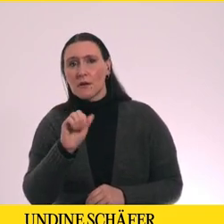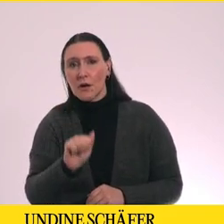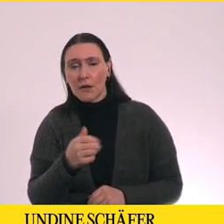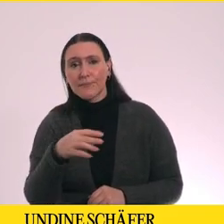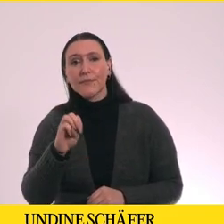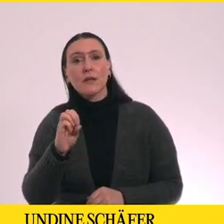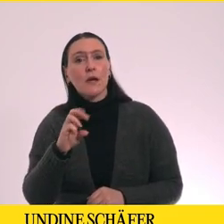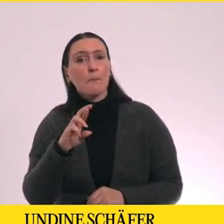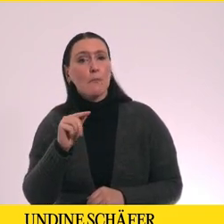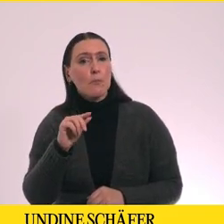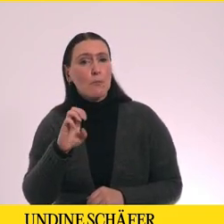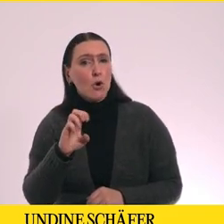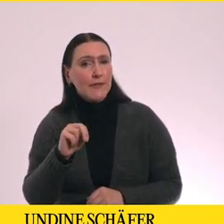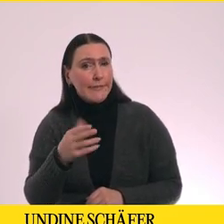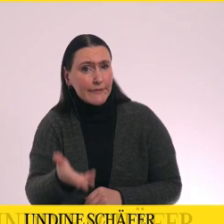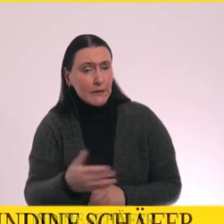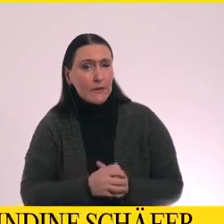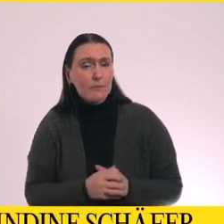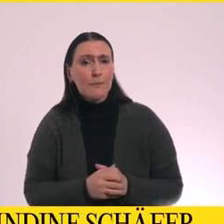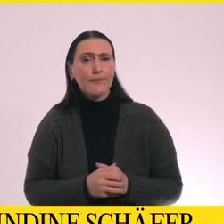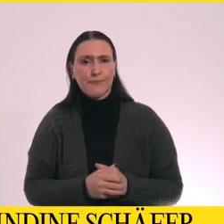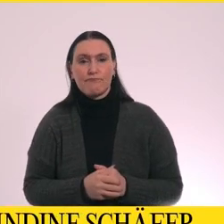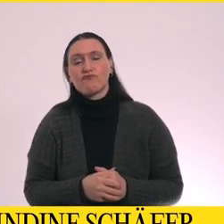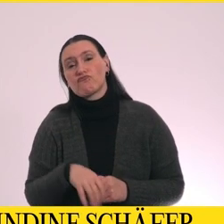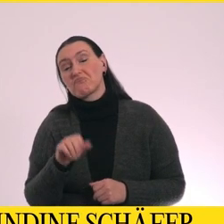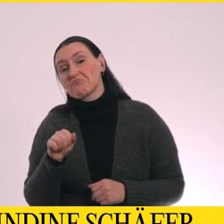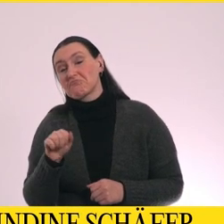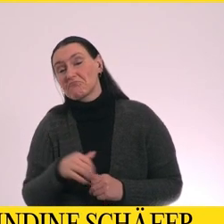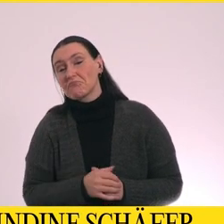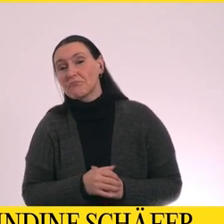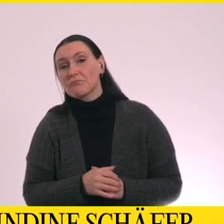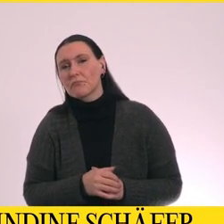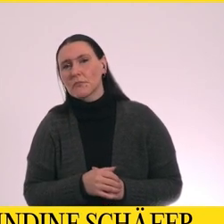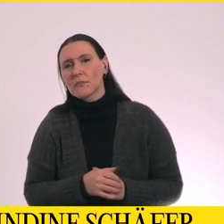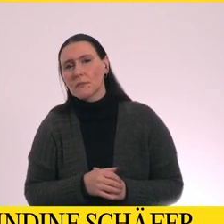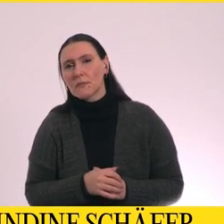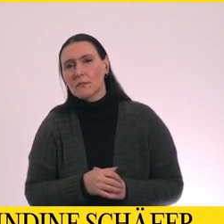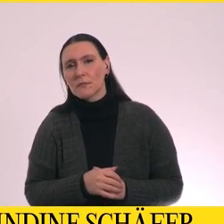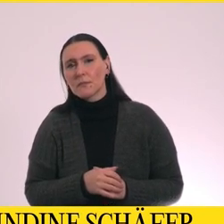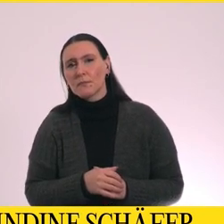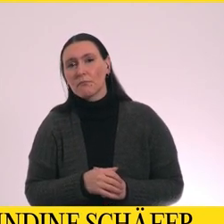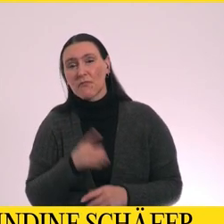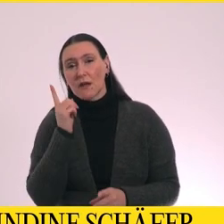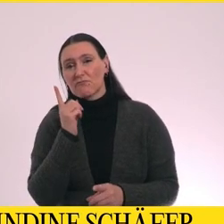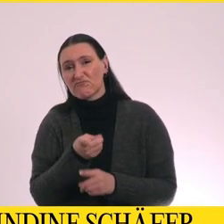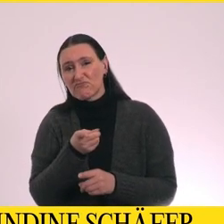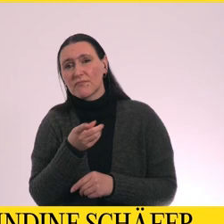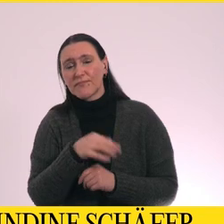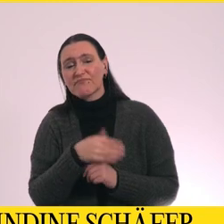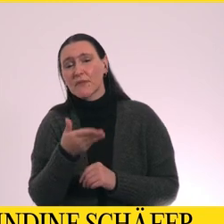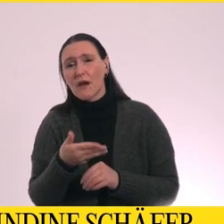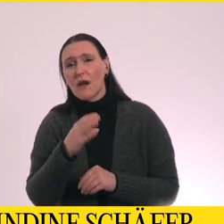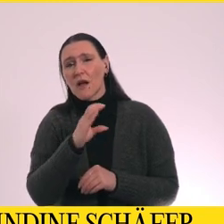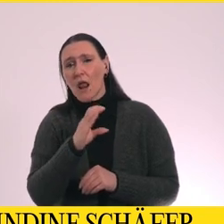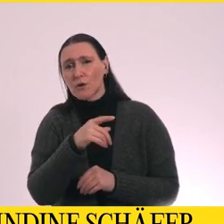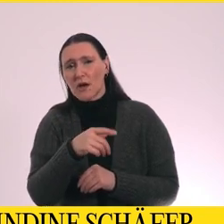All right. I just wanted to add, because it's true what Carlotta and Sarah is talking